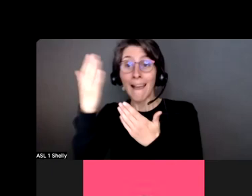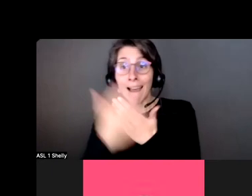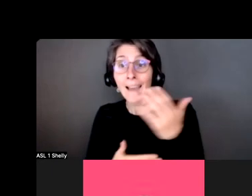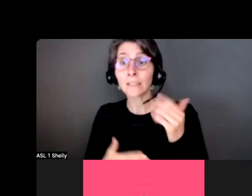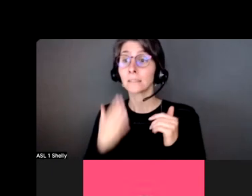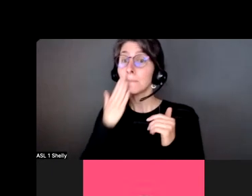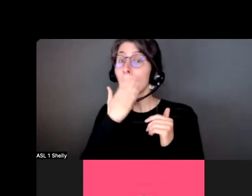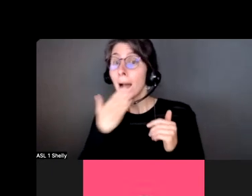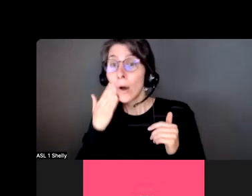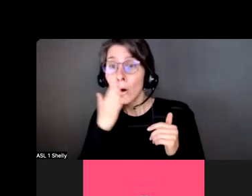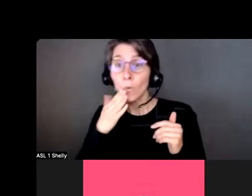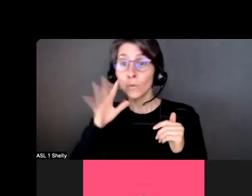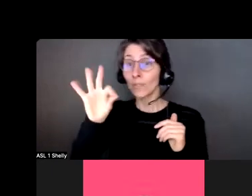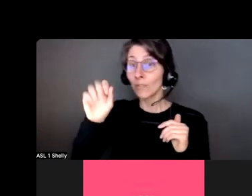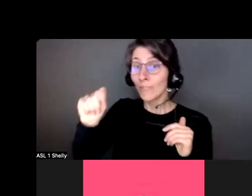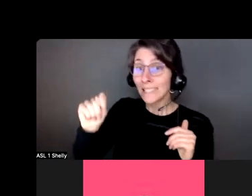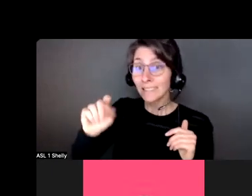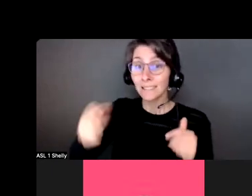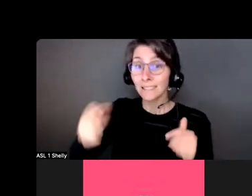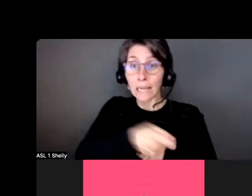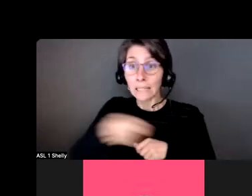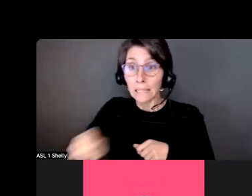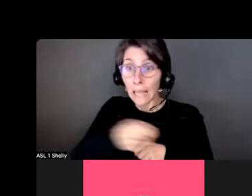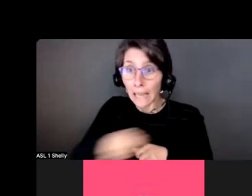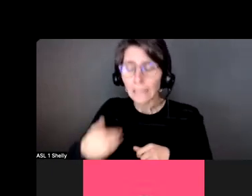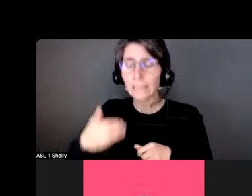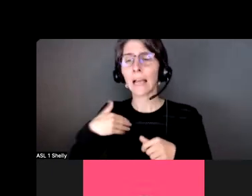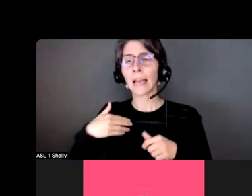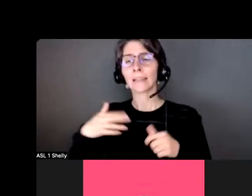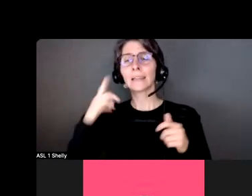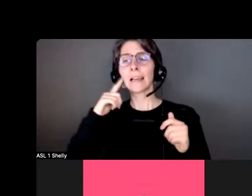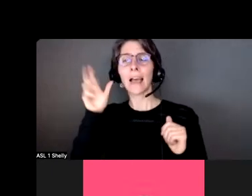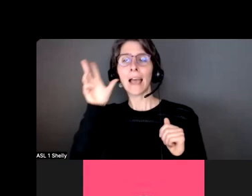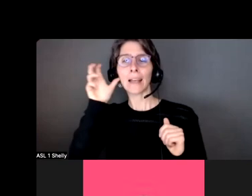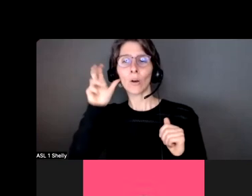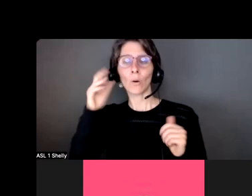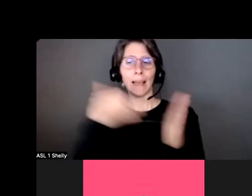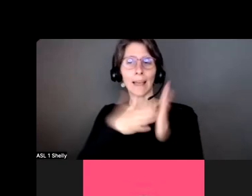cane. And little echolocation clickers and that sort of thing.